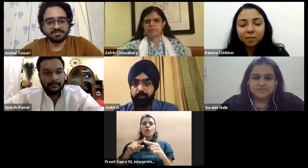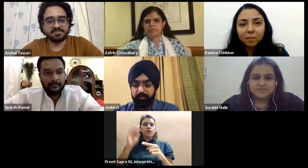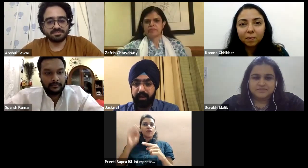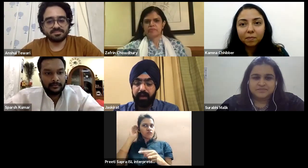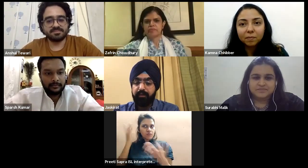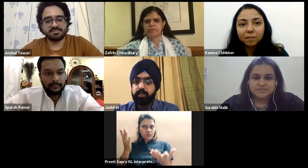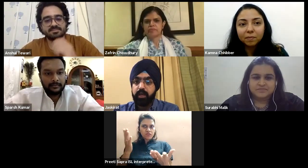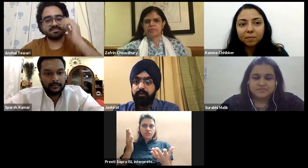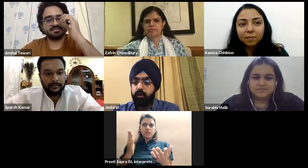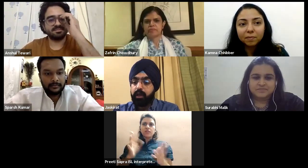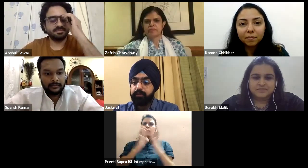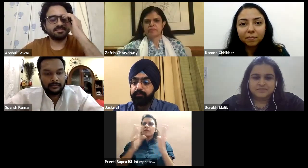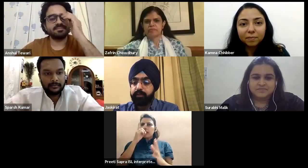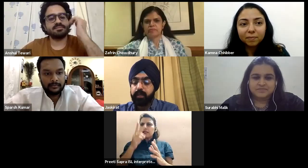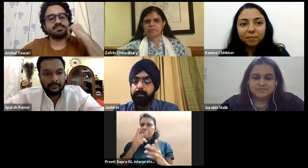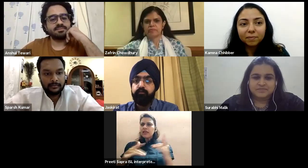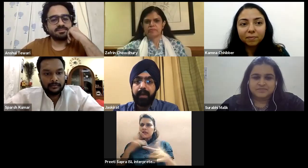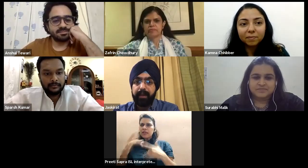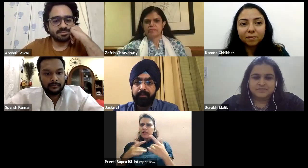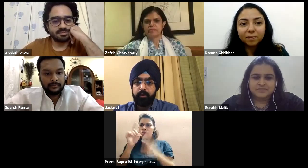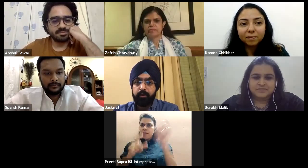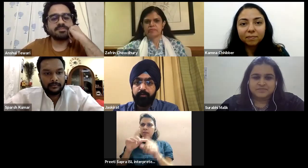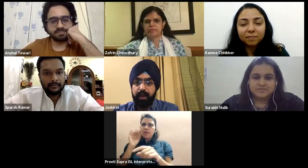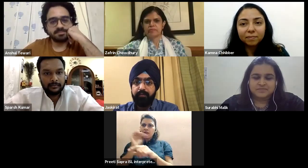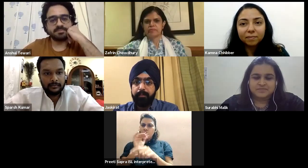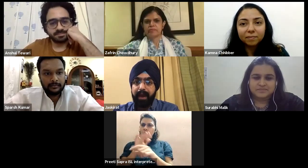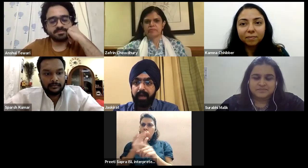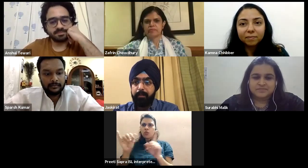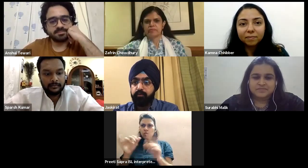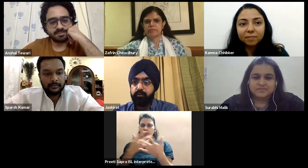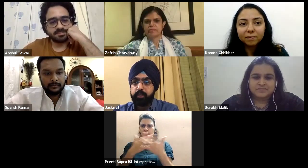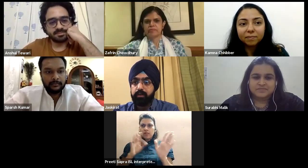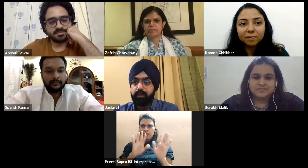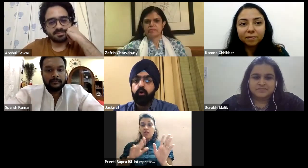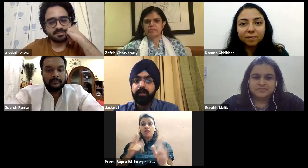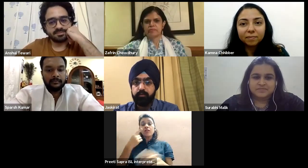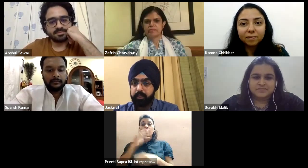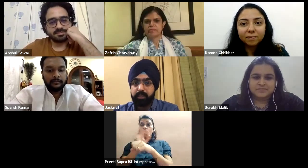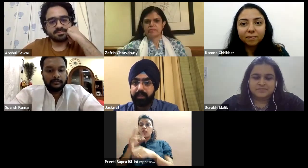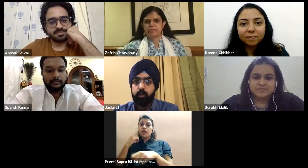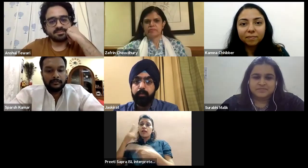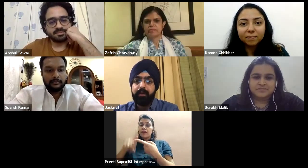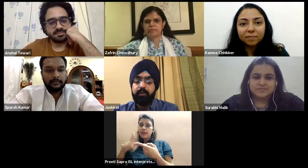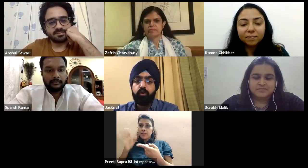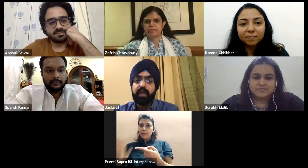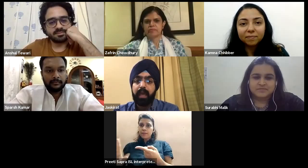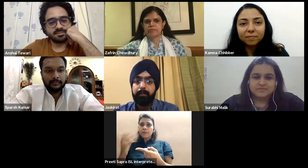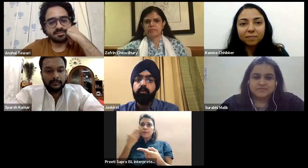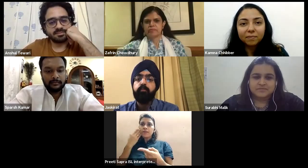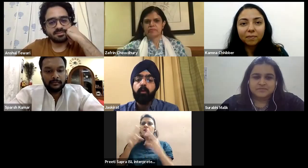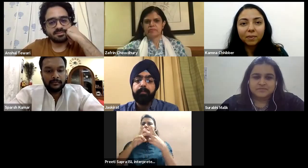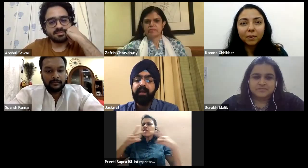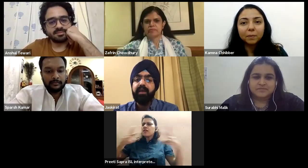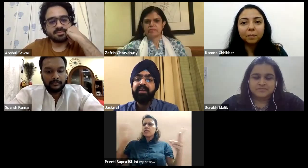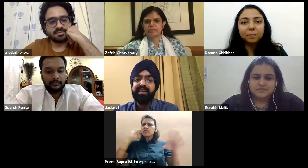an expressway, and an avalanche. You're looking for the term infodemic because we have a pandemic of information. There's so much information that the human brain is